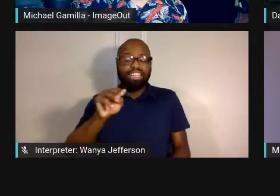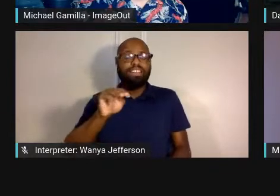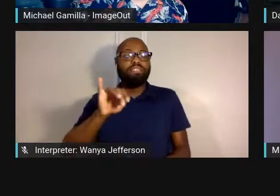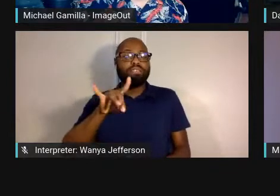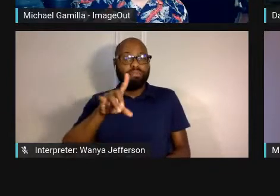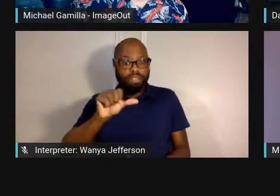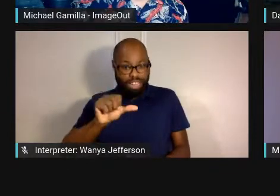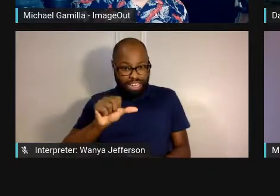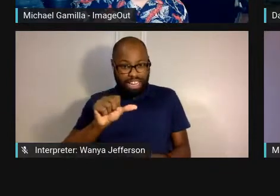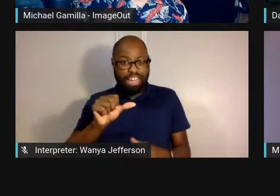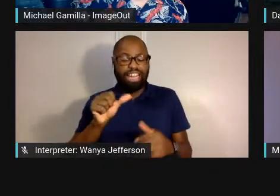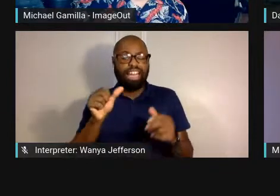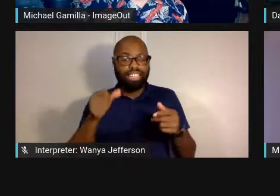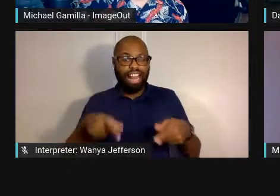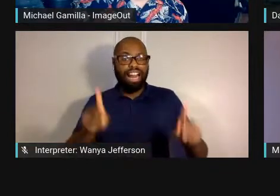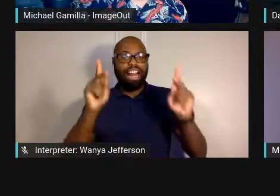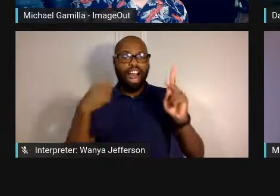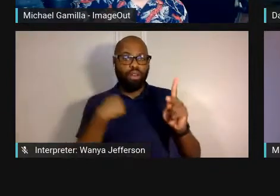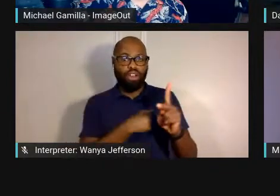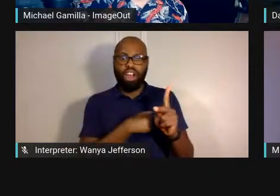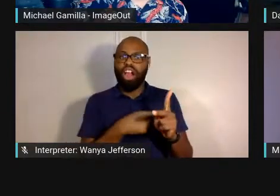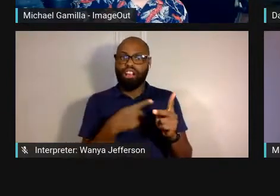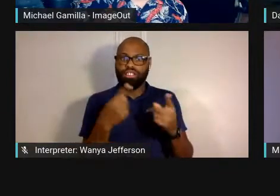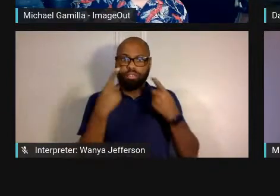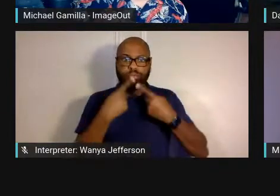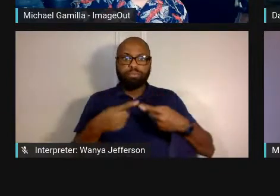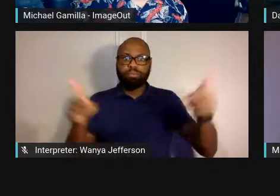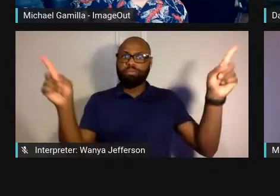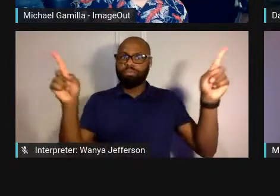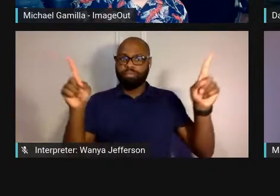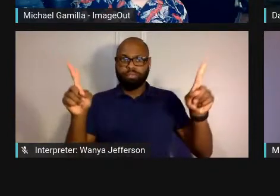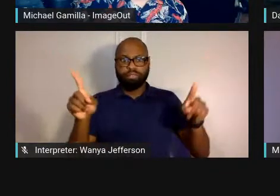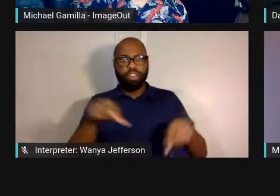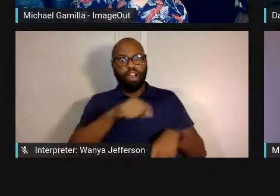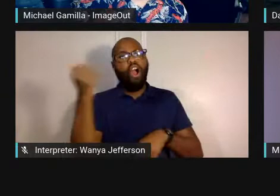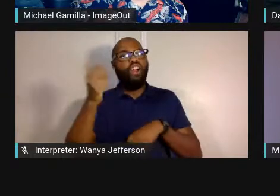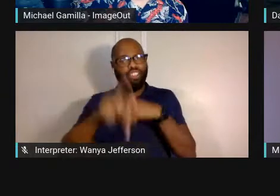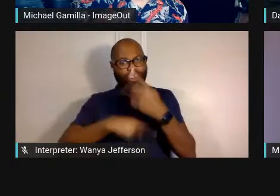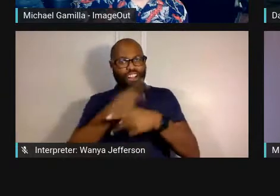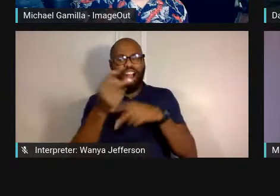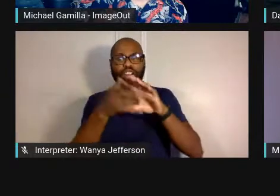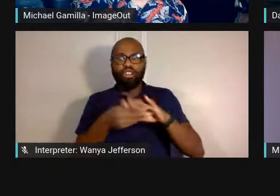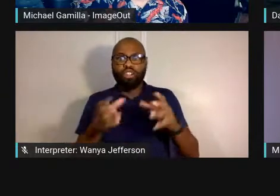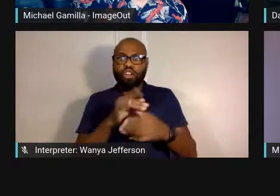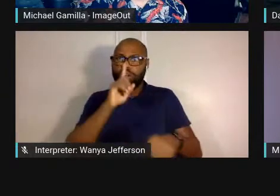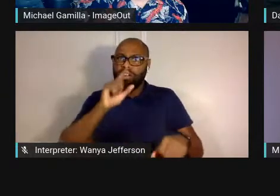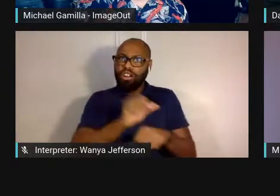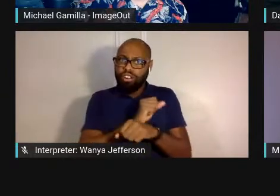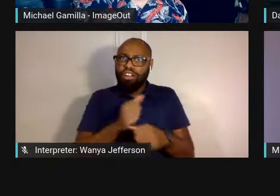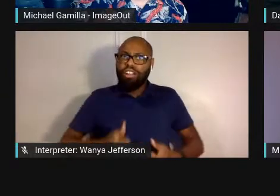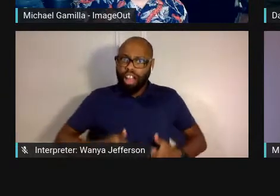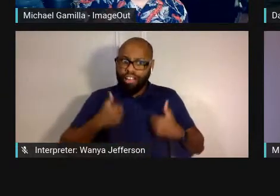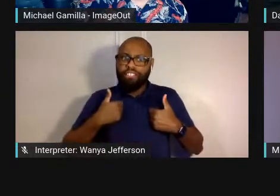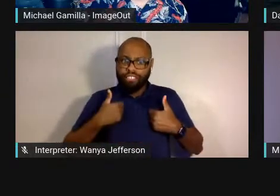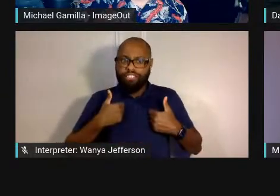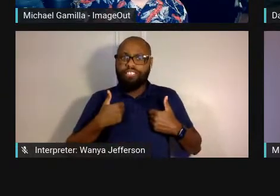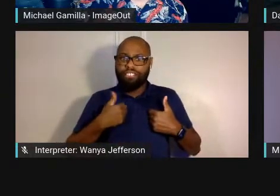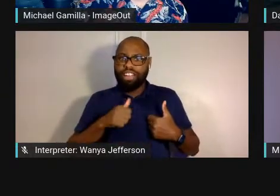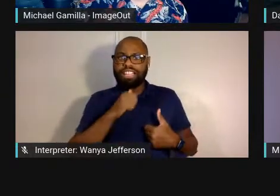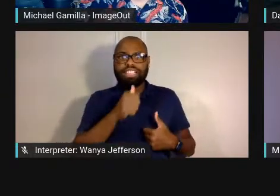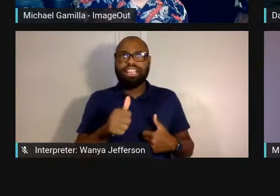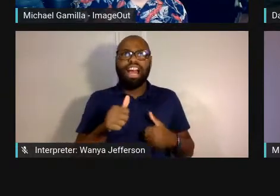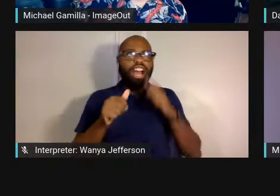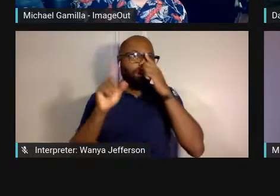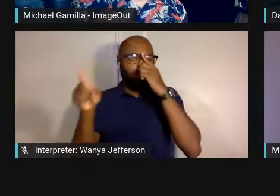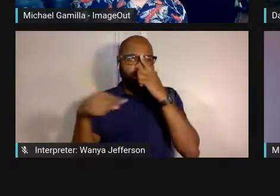of allowing us to tell these other kind of stories, that it's real life. You know, like you said, it's not another character.